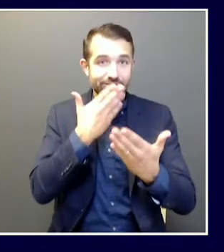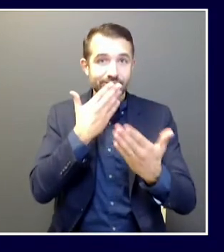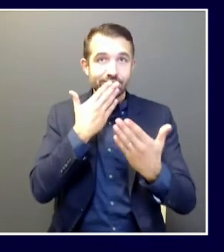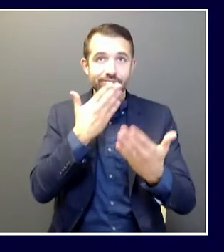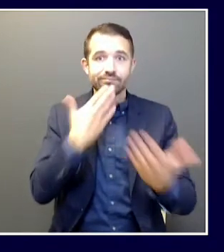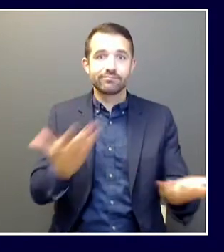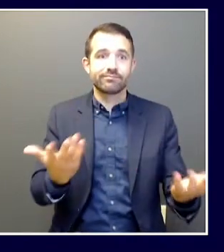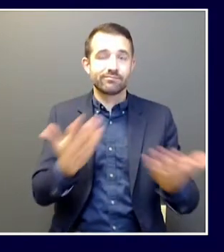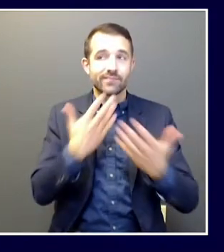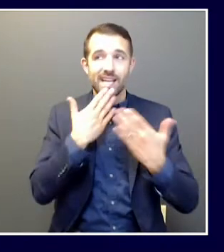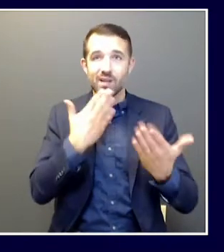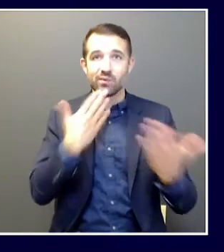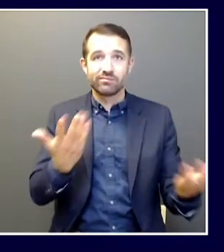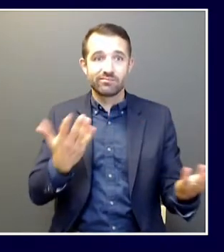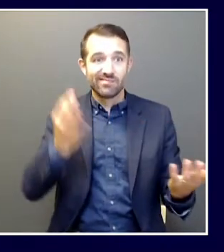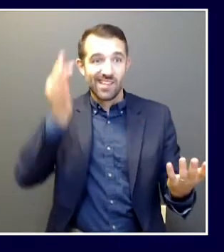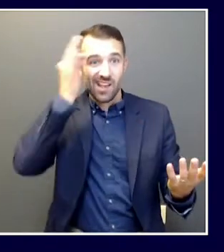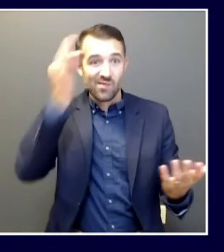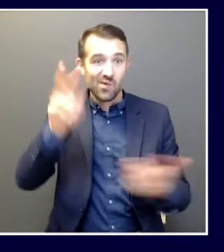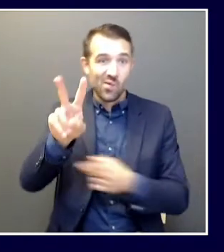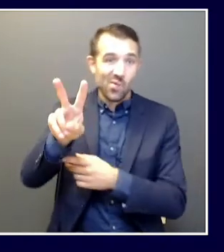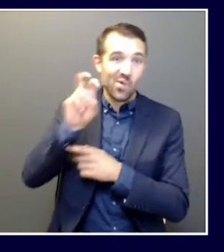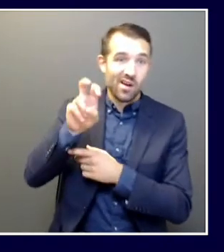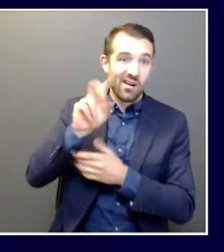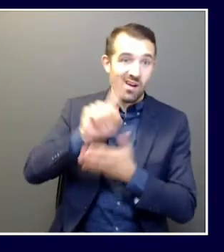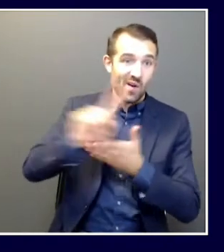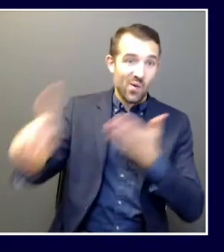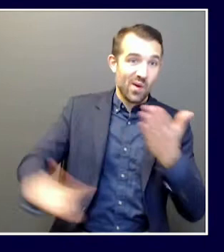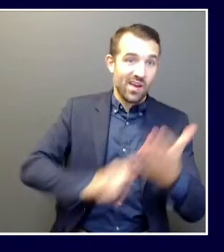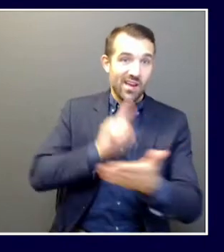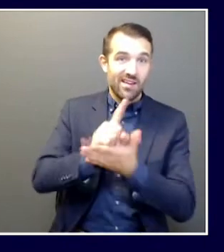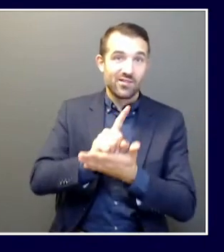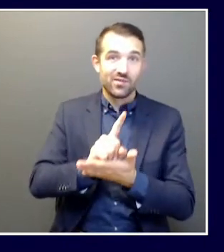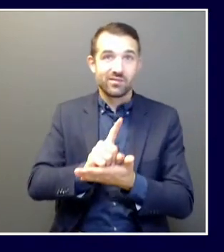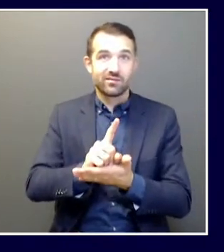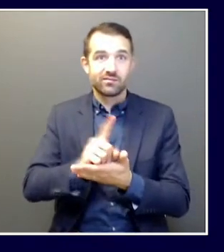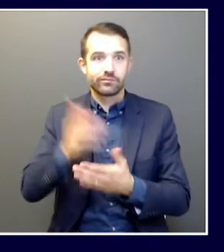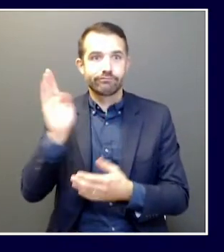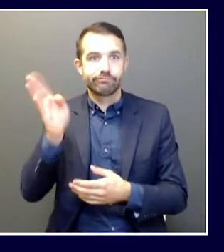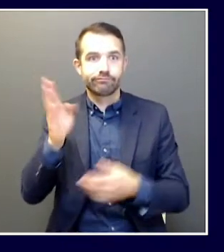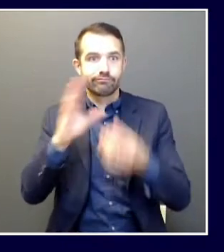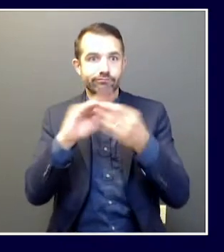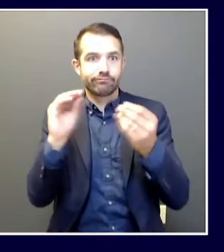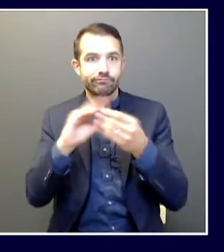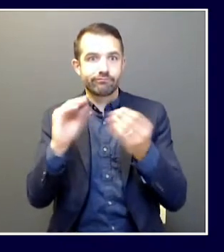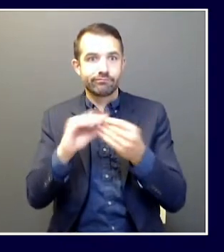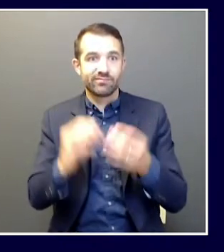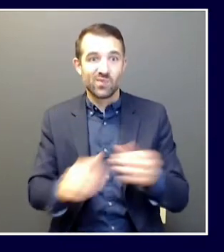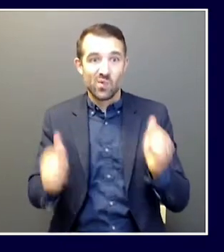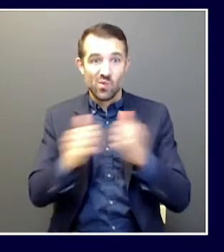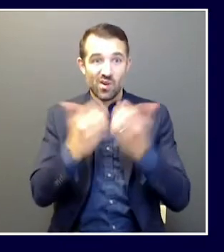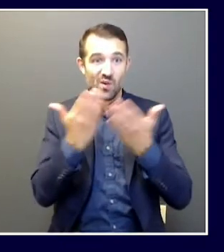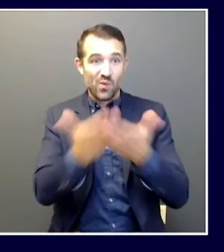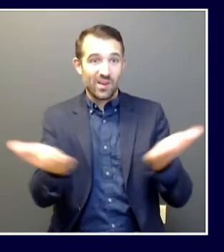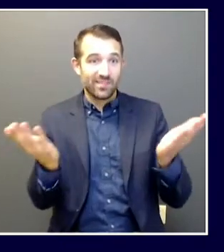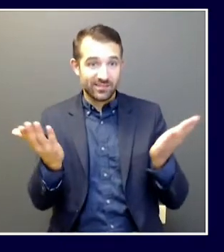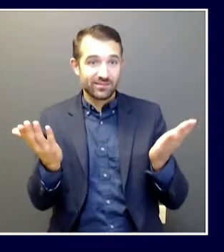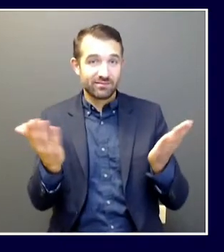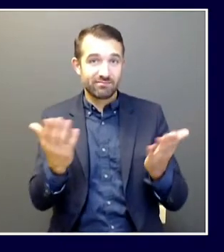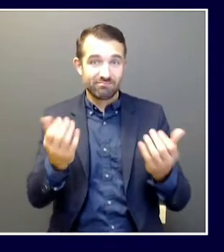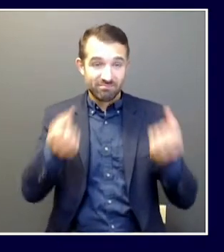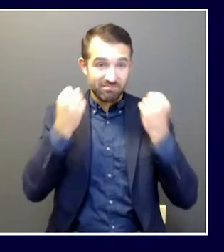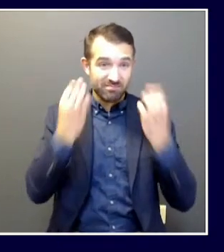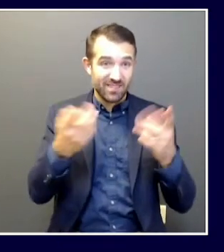hour of press briefings. And as Rebecca Stefanski noted, many folks who are joining us today, especially if you are still